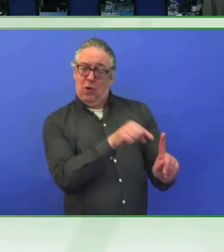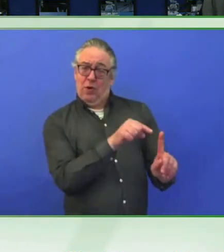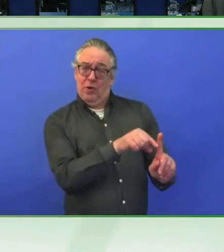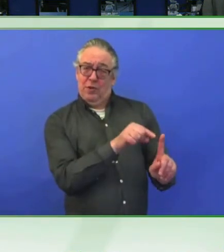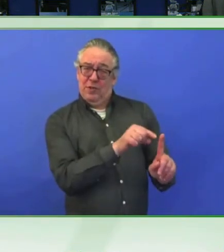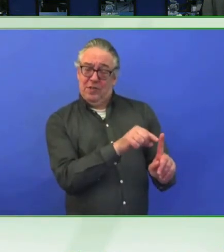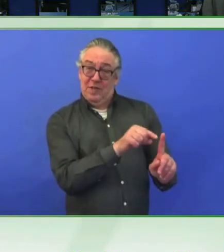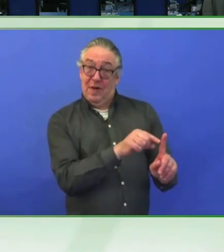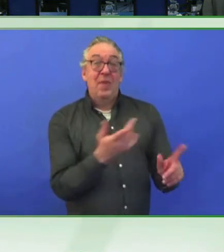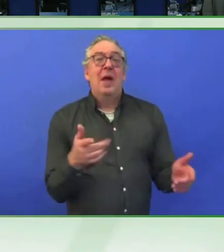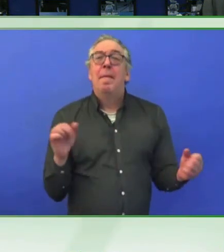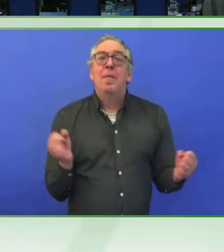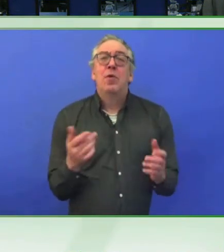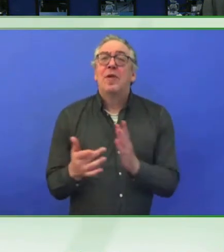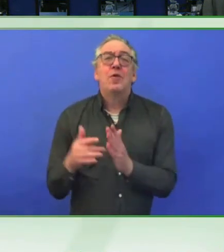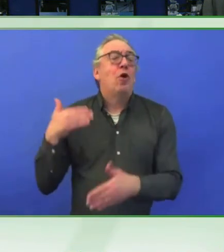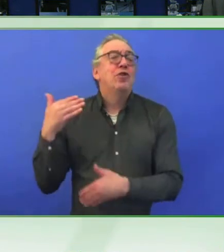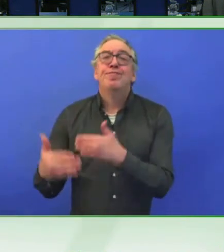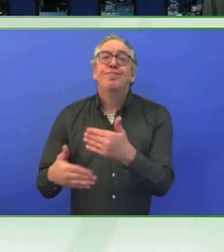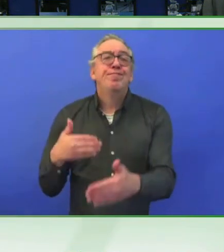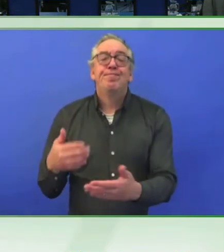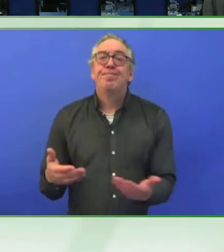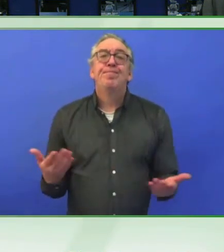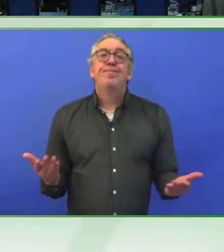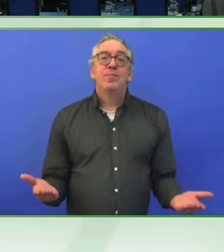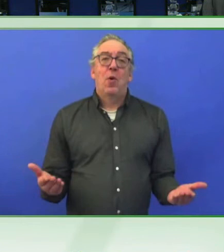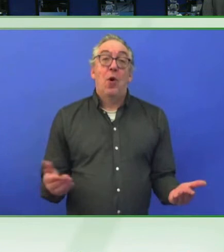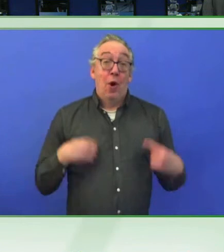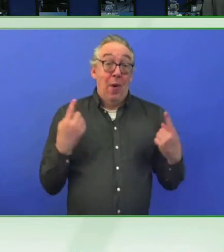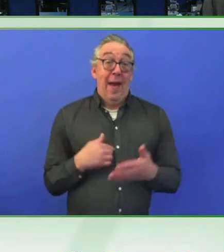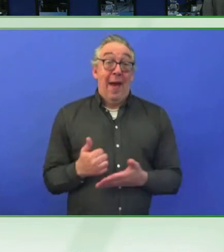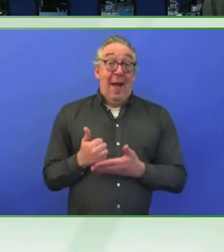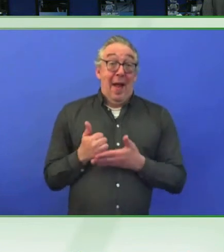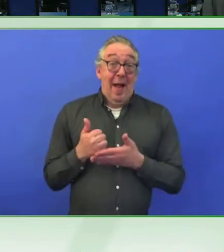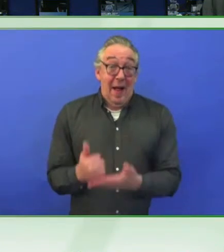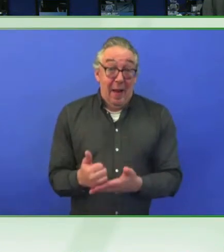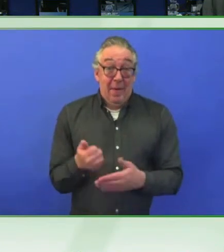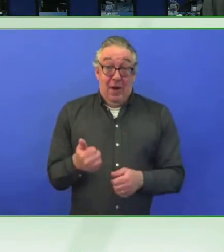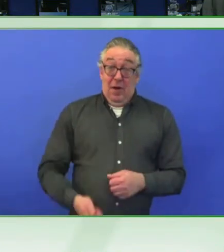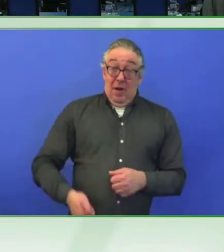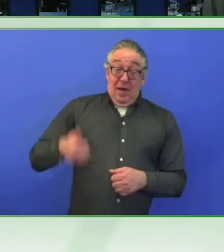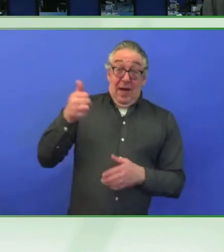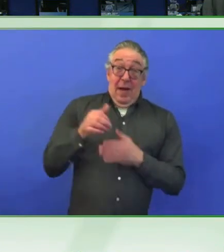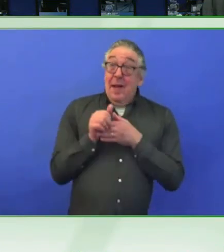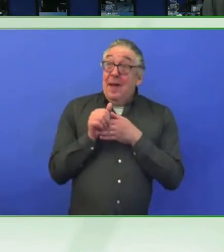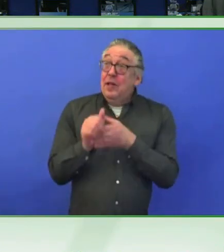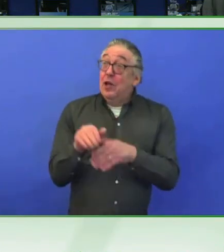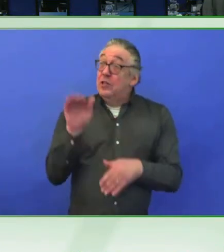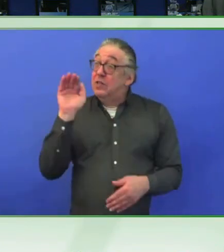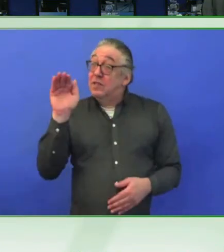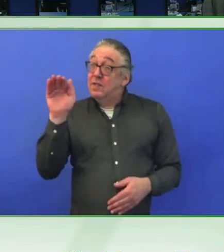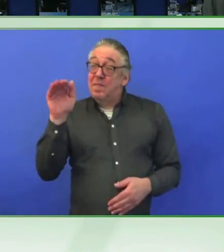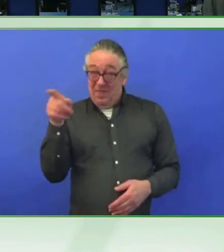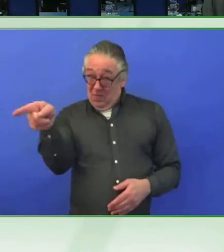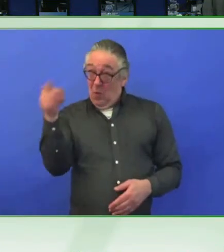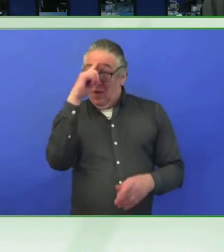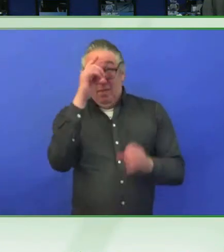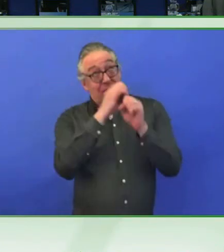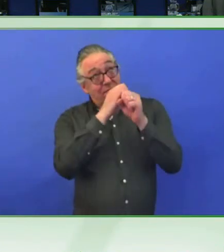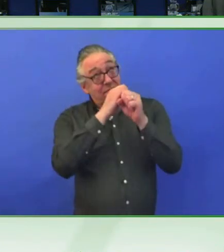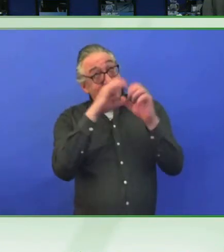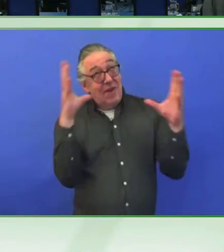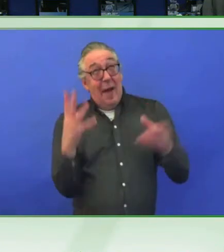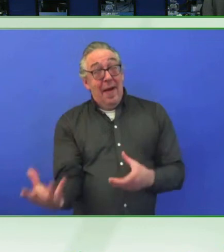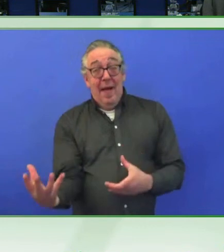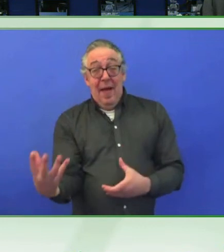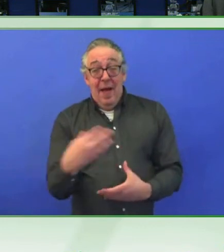help the executive to reframe and rethink what inclusion is about. And all of us in the room